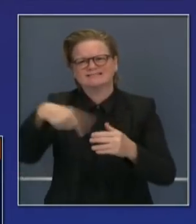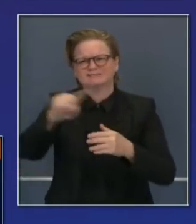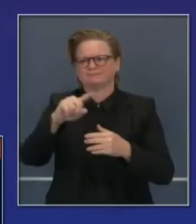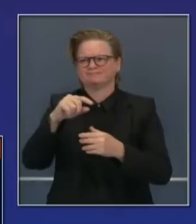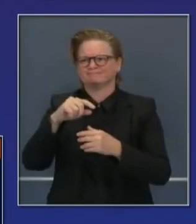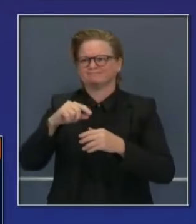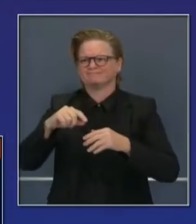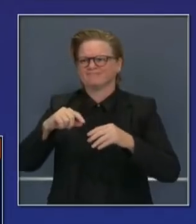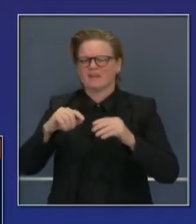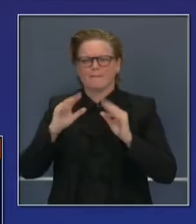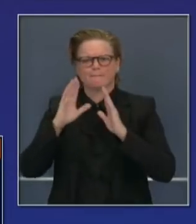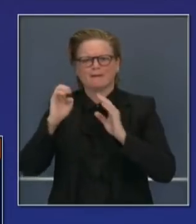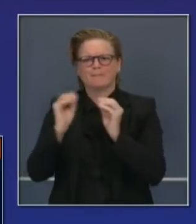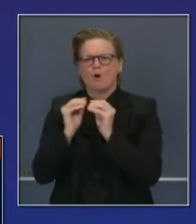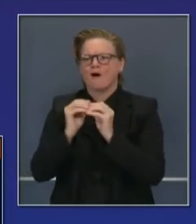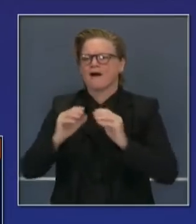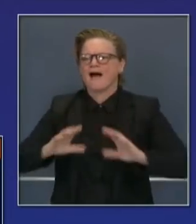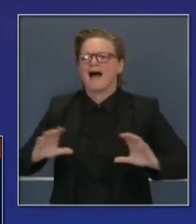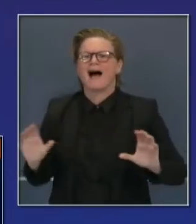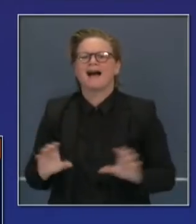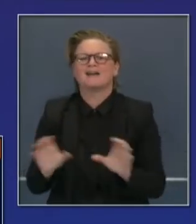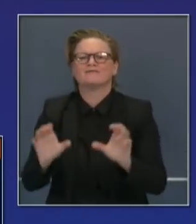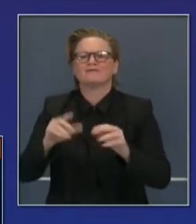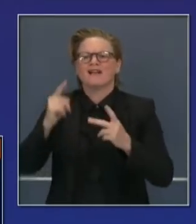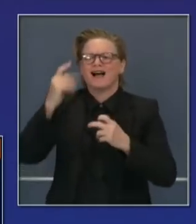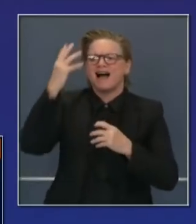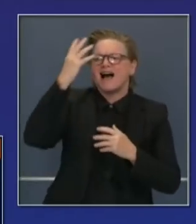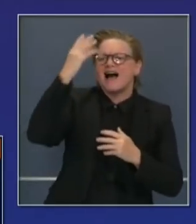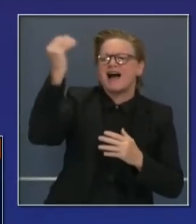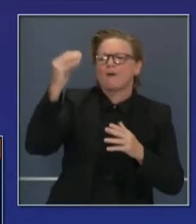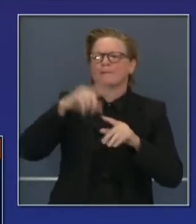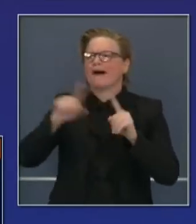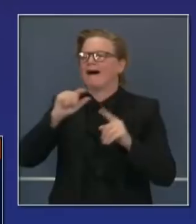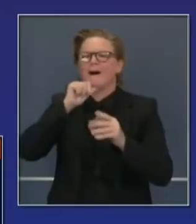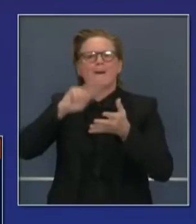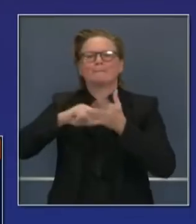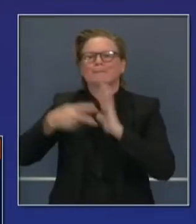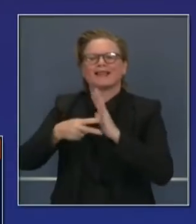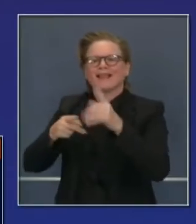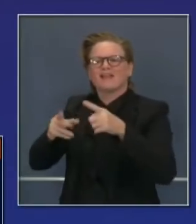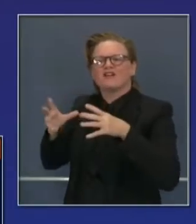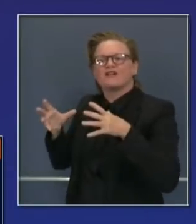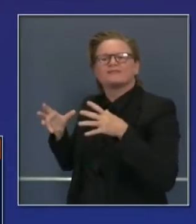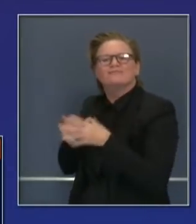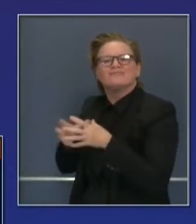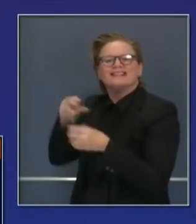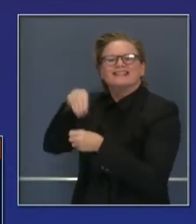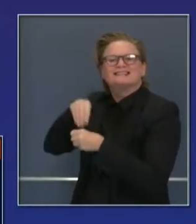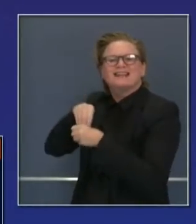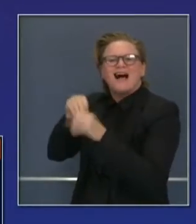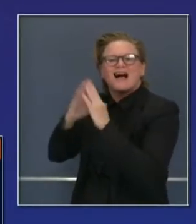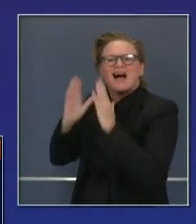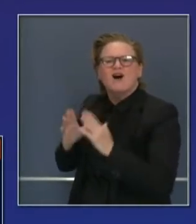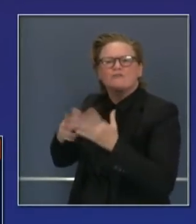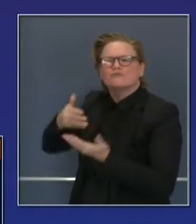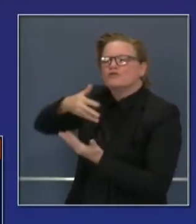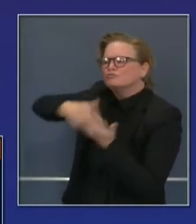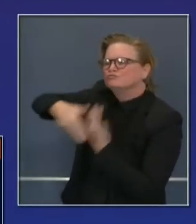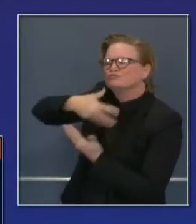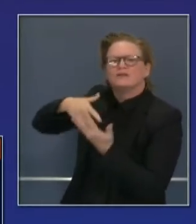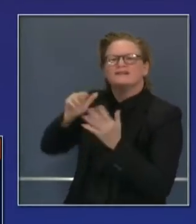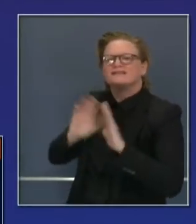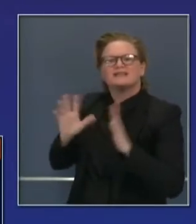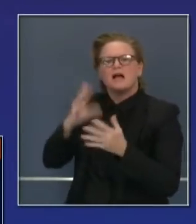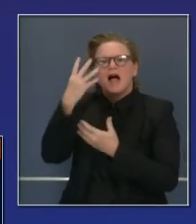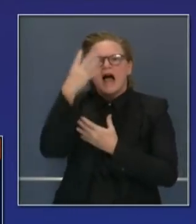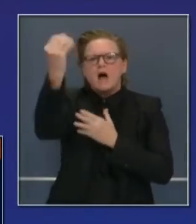again that's focused not indoors, not in congregate facilities, not where there's tremendous amount of mixing, but outdoors. We